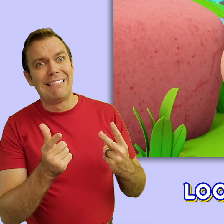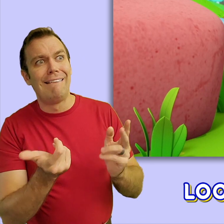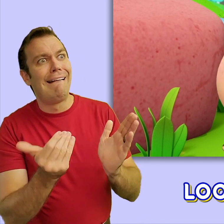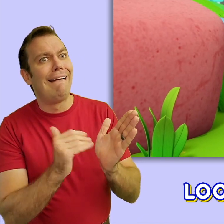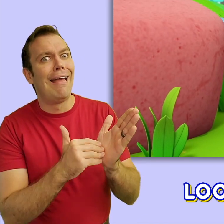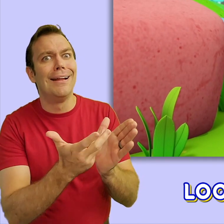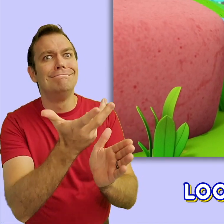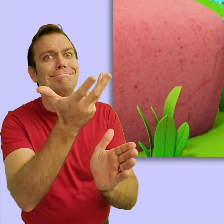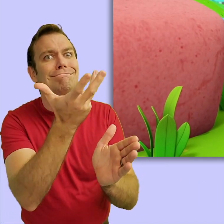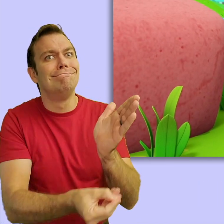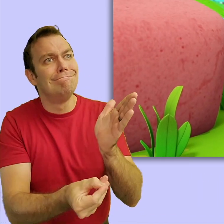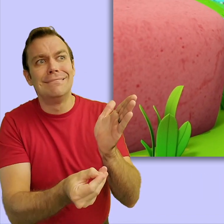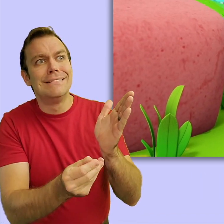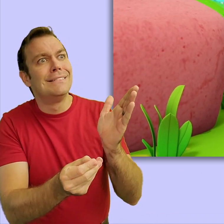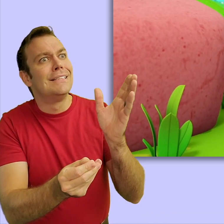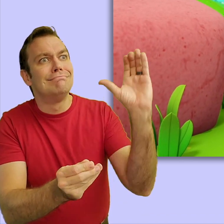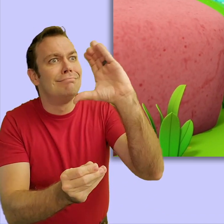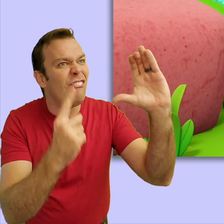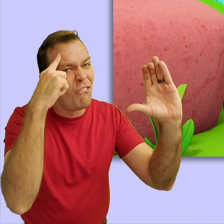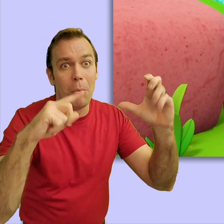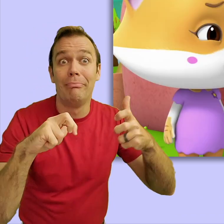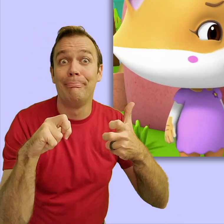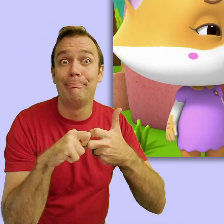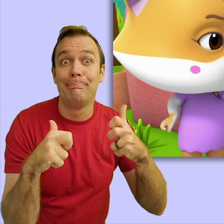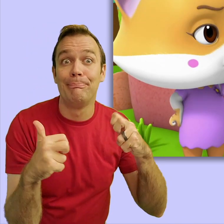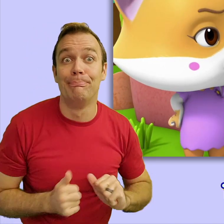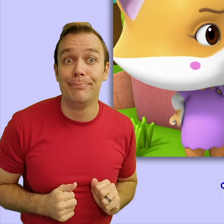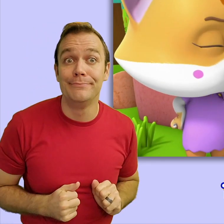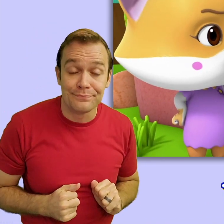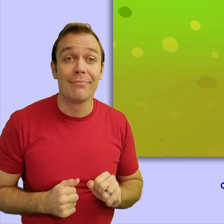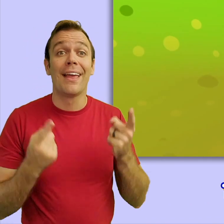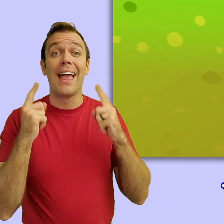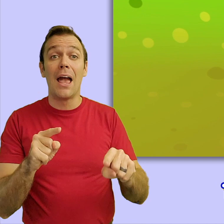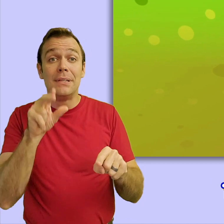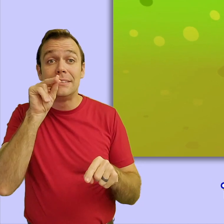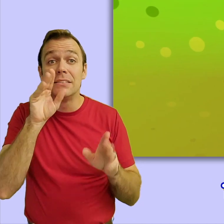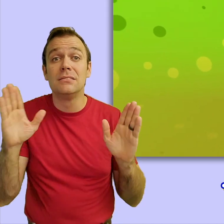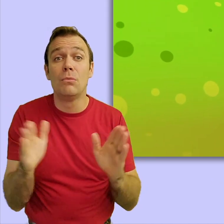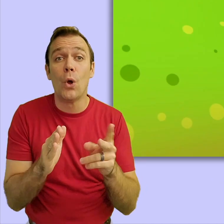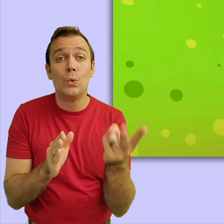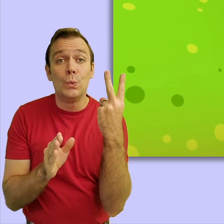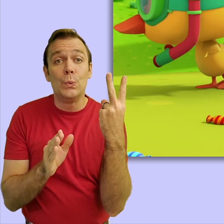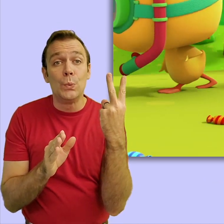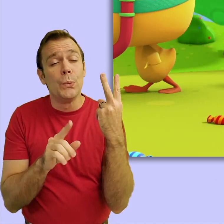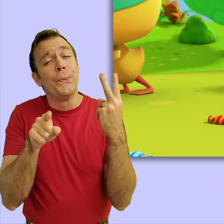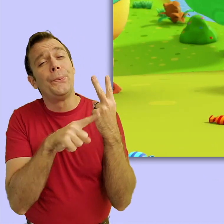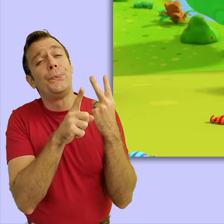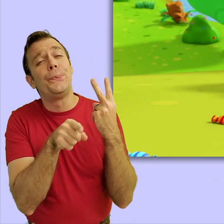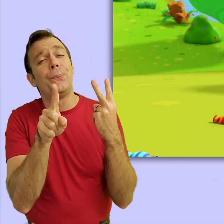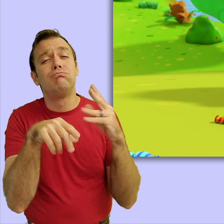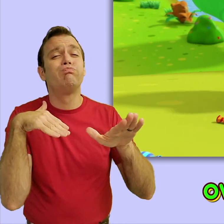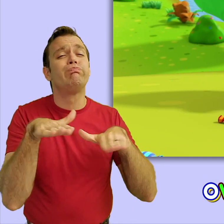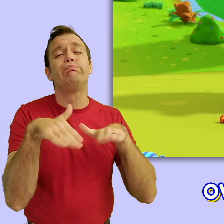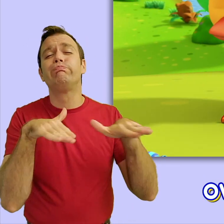Looks like another duckling went out looking for mischief. Two little ducks went hiking one